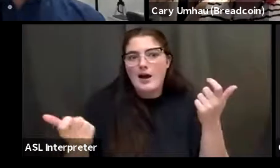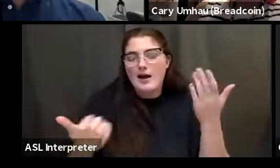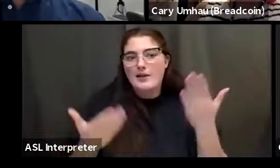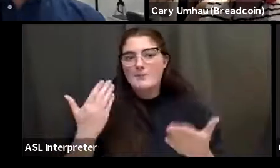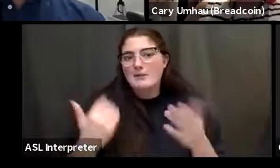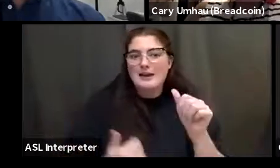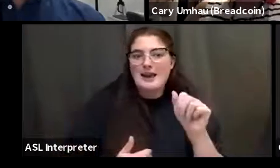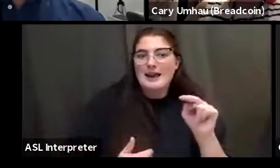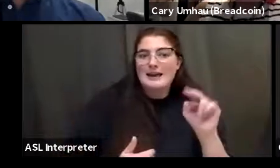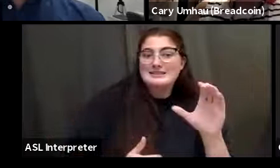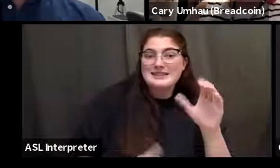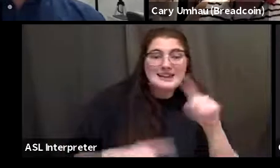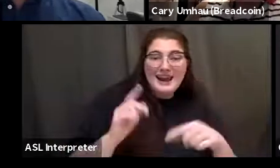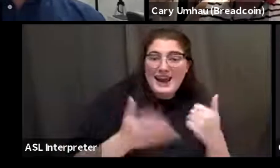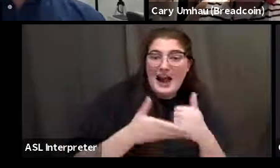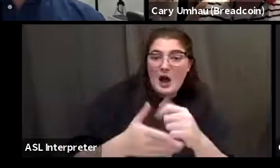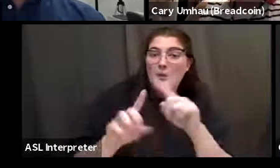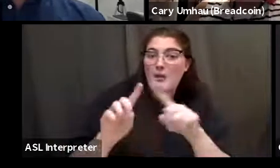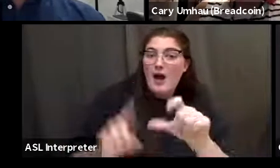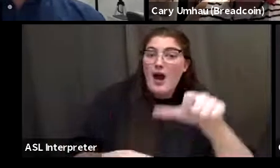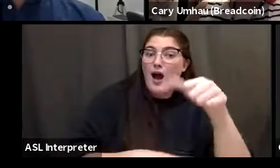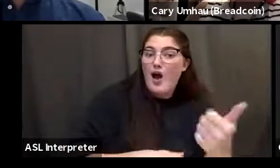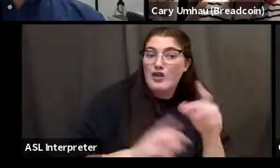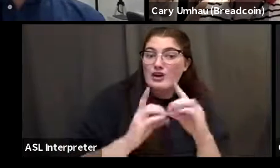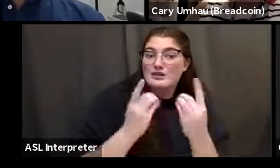ANC can't help you, but maybe some other district